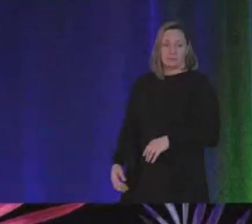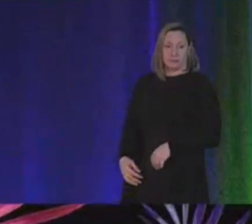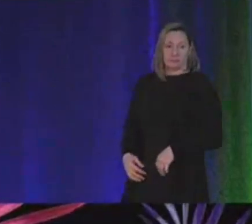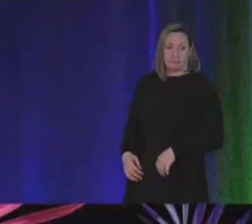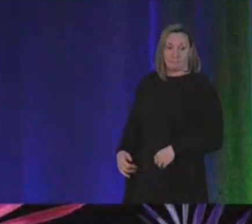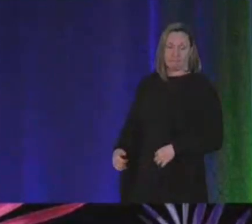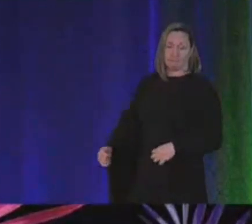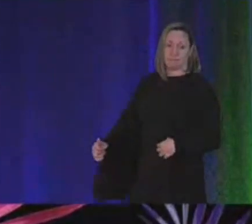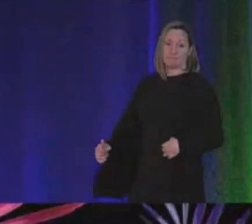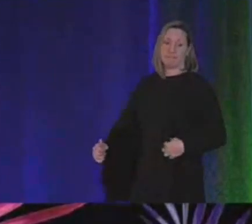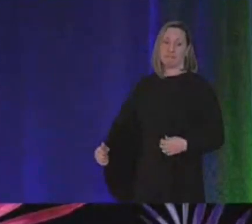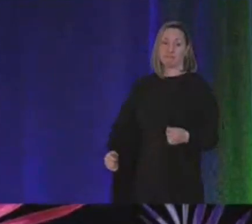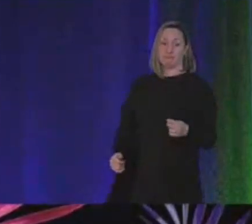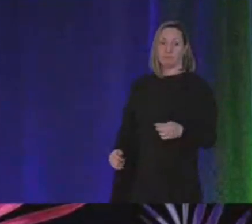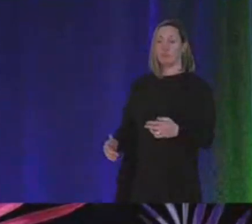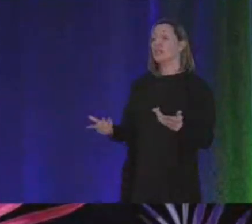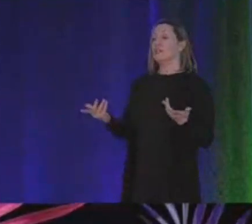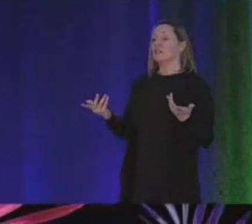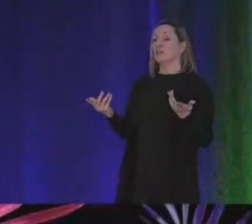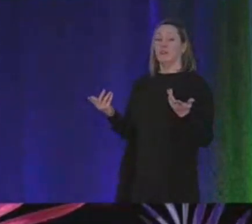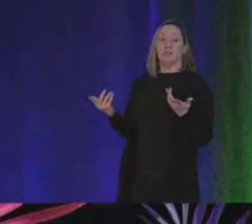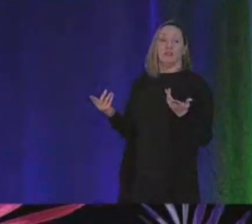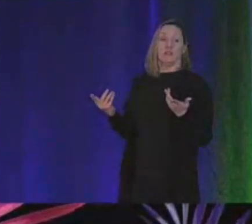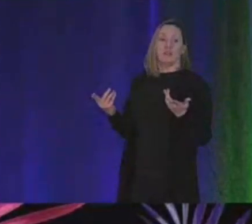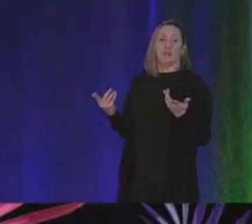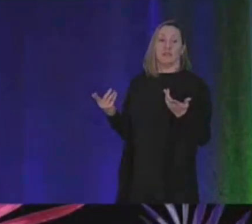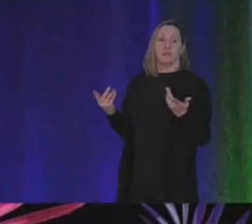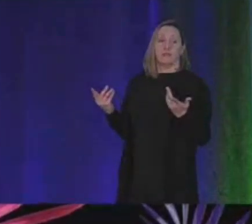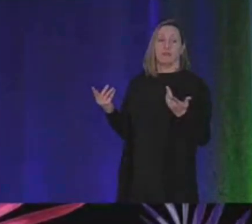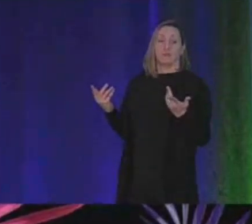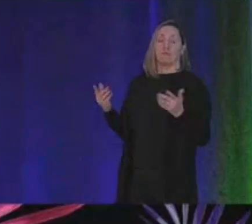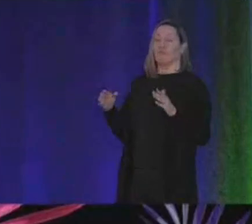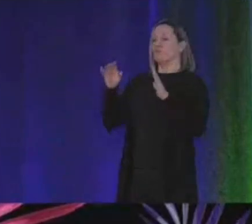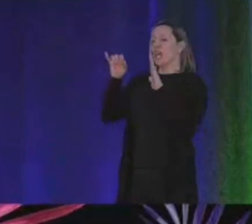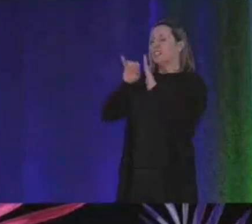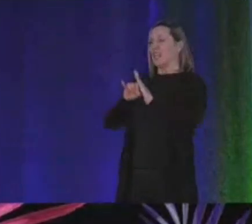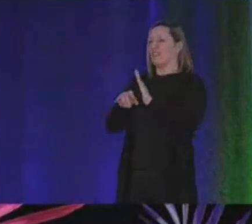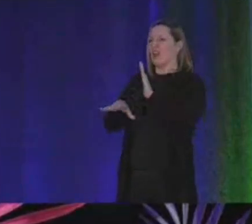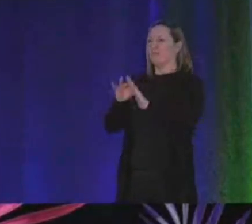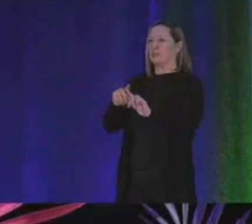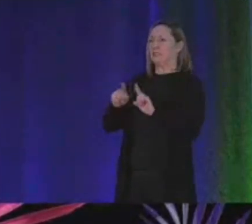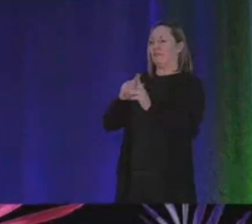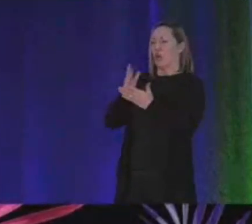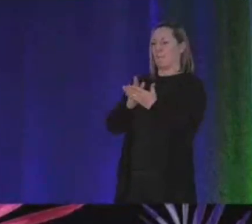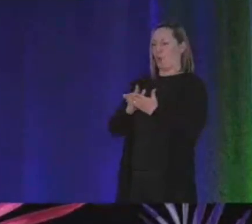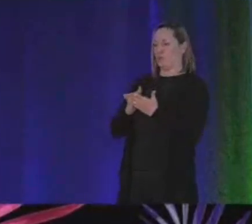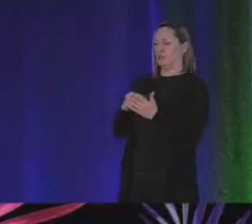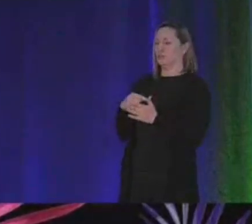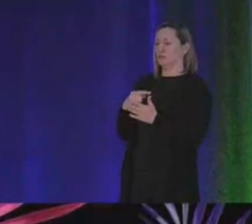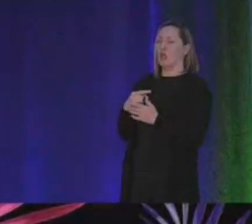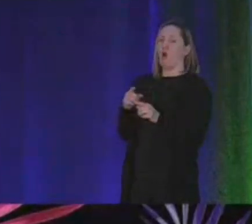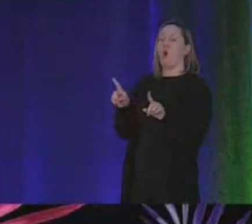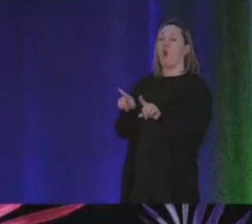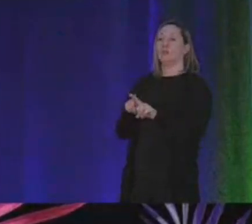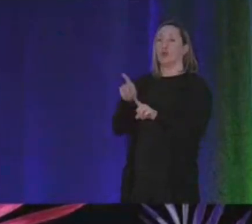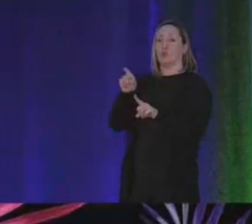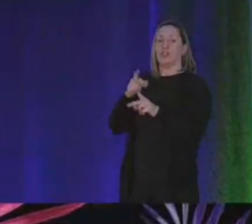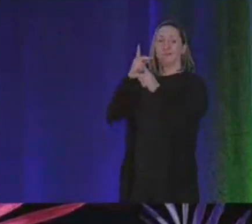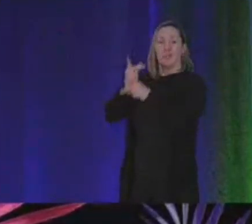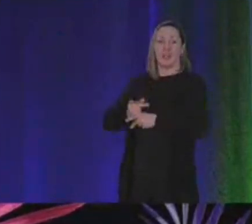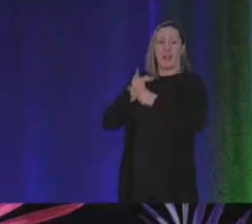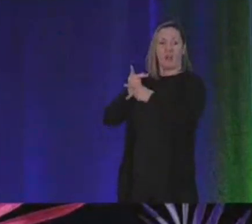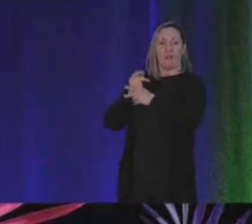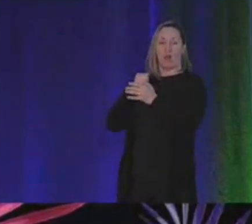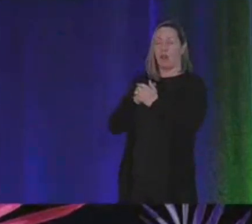Cool. So yeah, identifying the duplicate components is one thing, but another thing we need to be careful as a